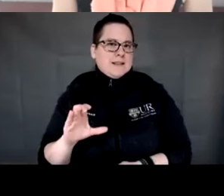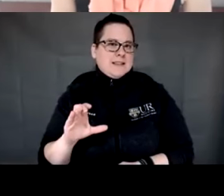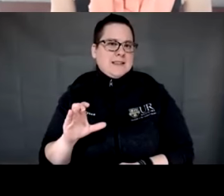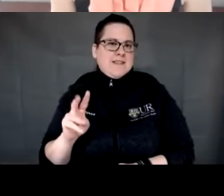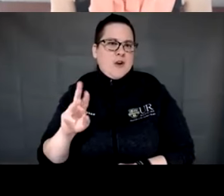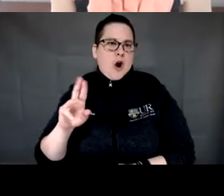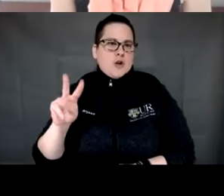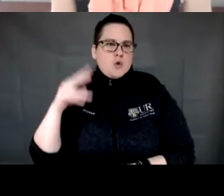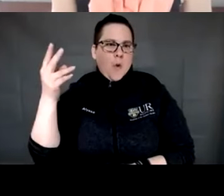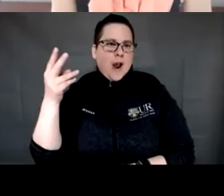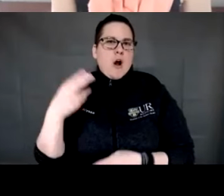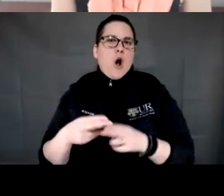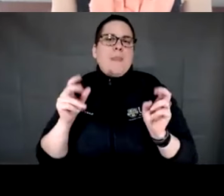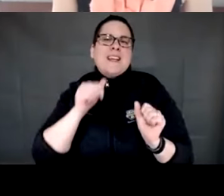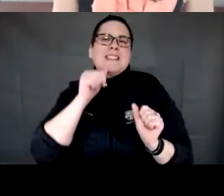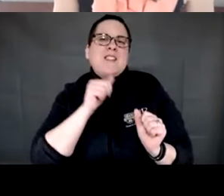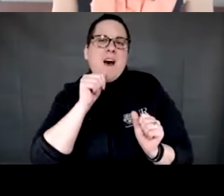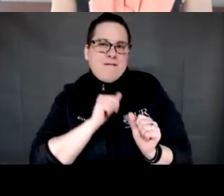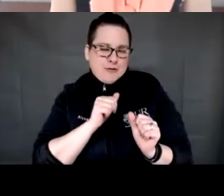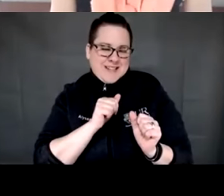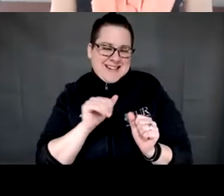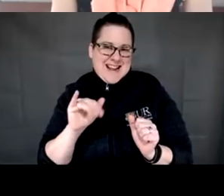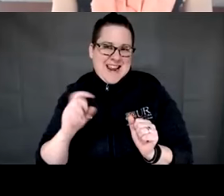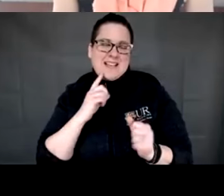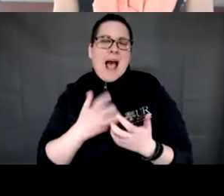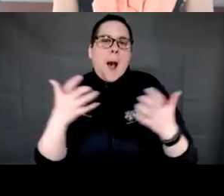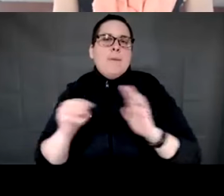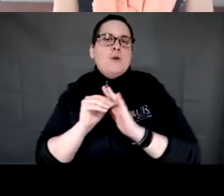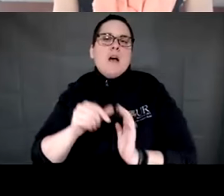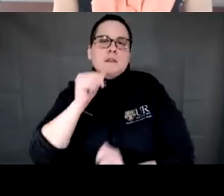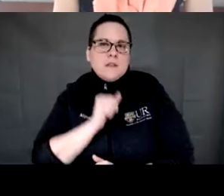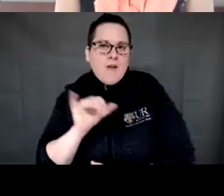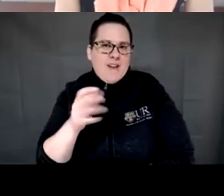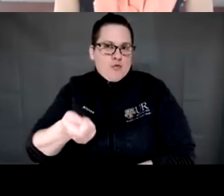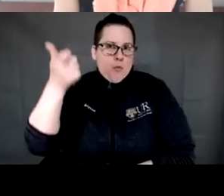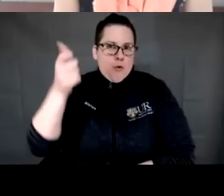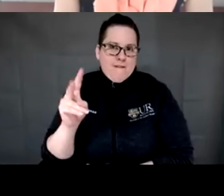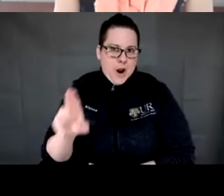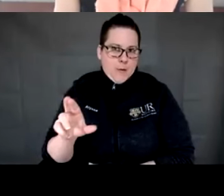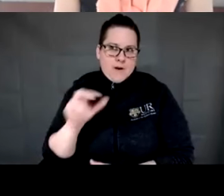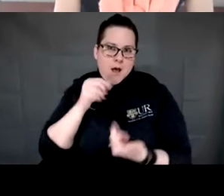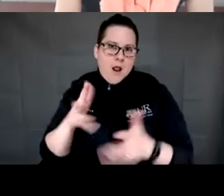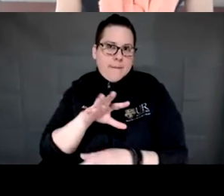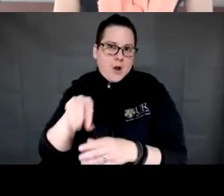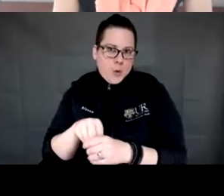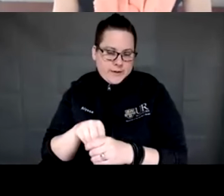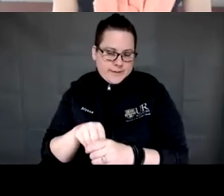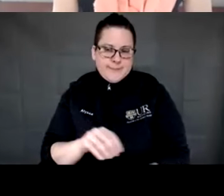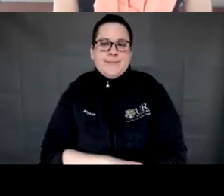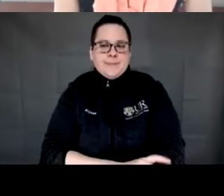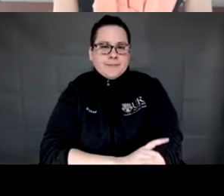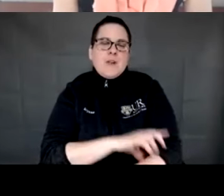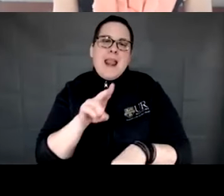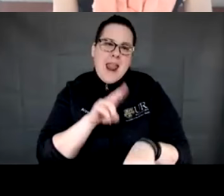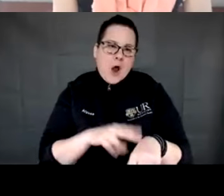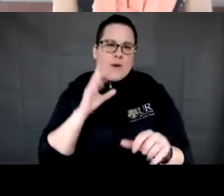of the suffering index. It's how much does the model suffer when you remove a particular variable and don't allow that to be included in the model fit. So naturally,